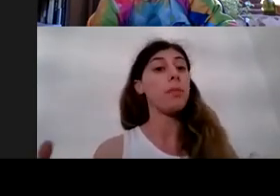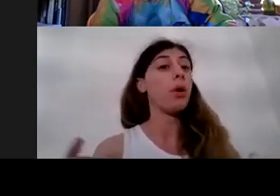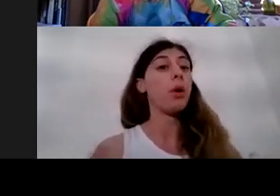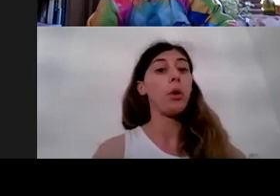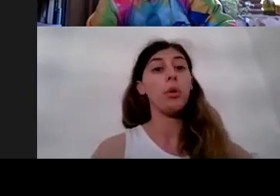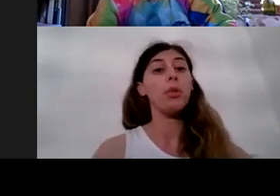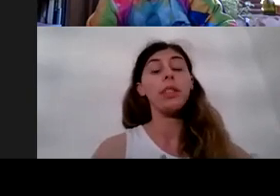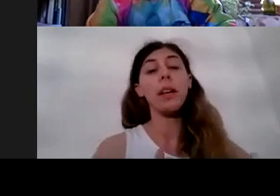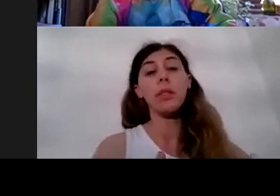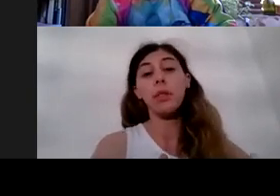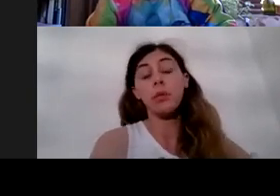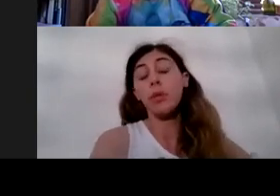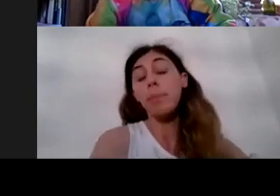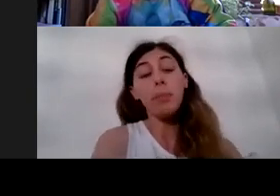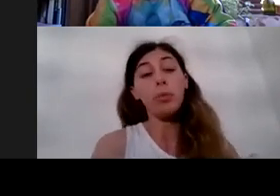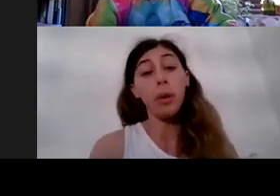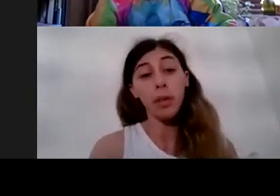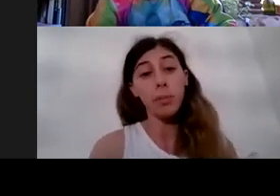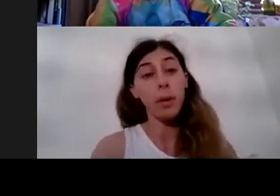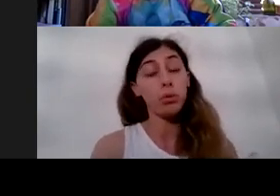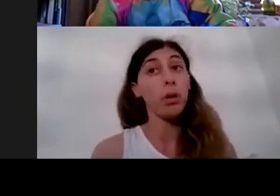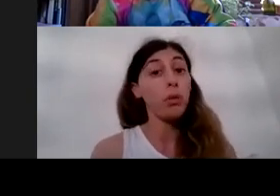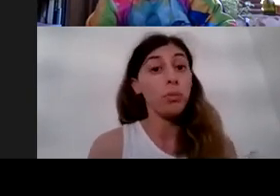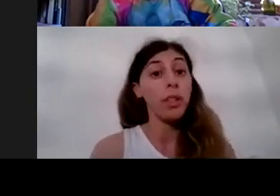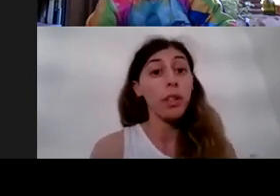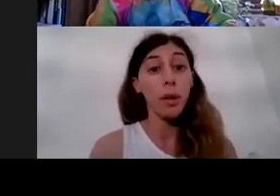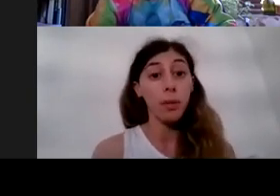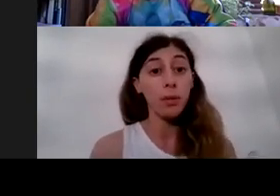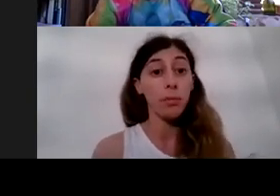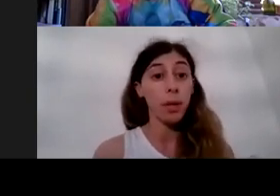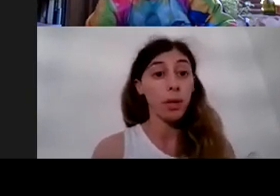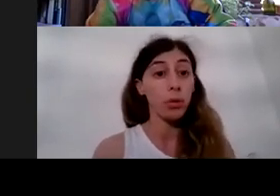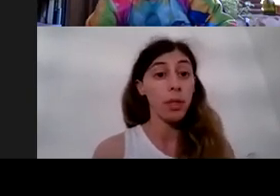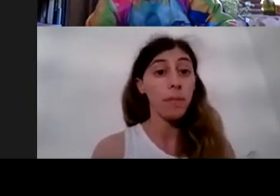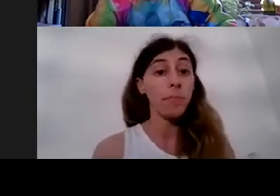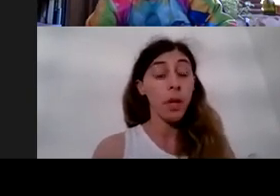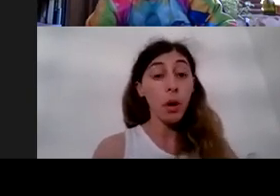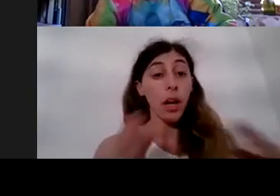perform the surgery. They base their work on the Goetz protocol.